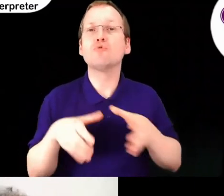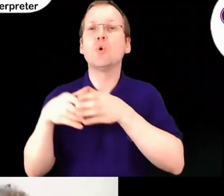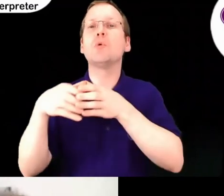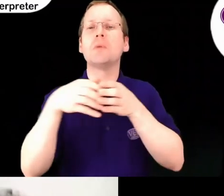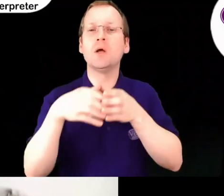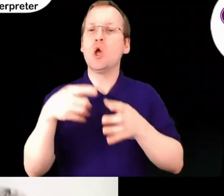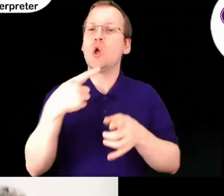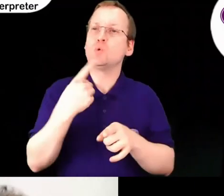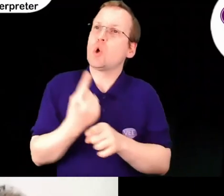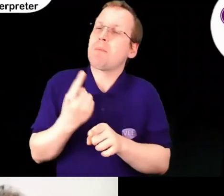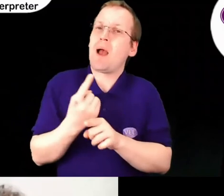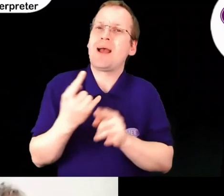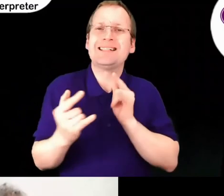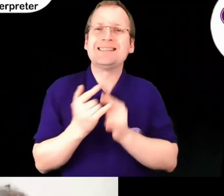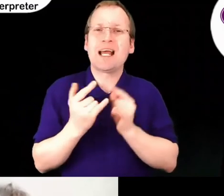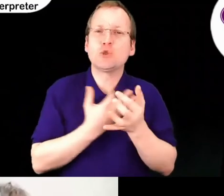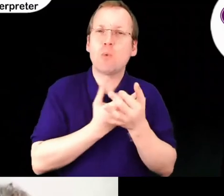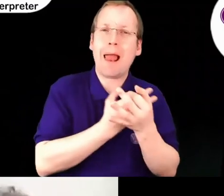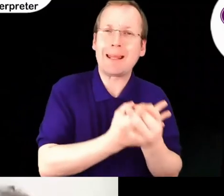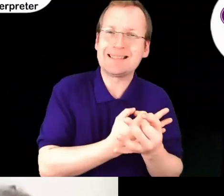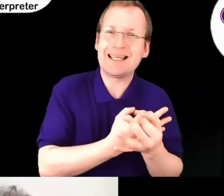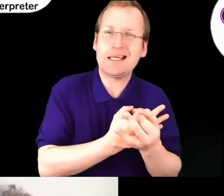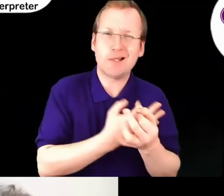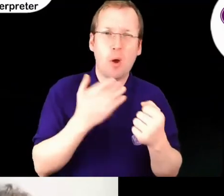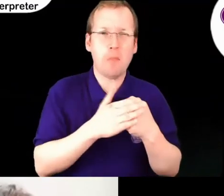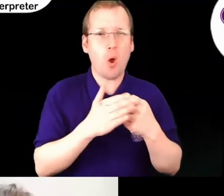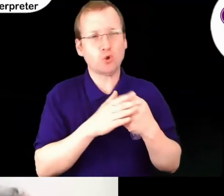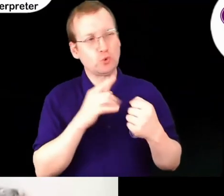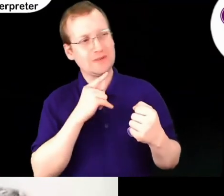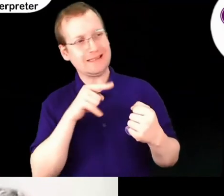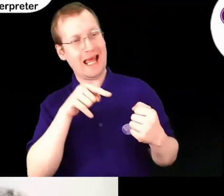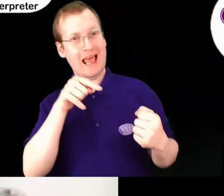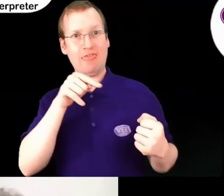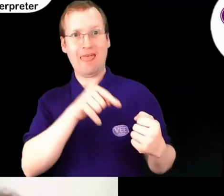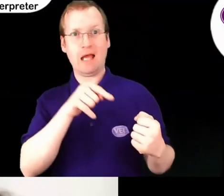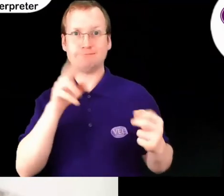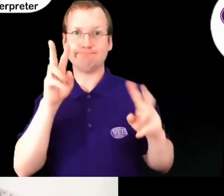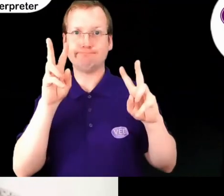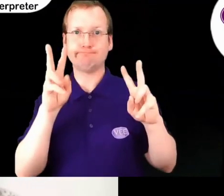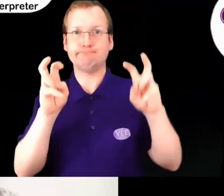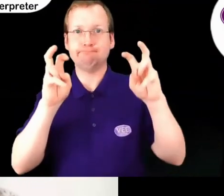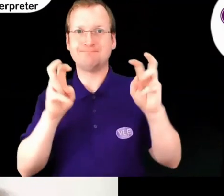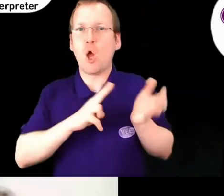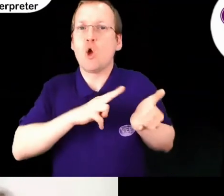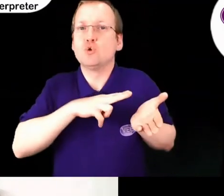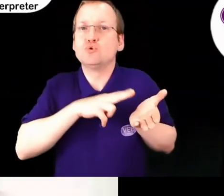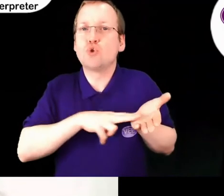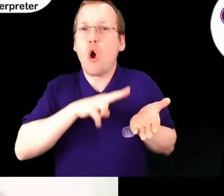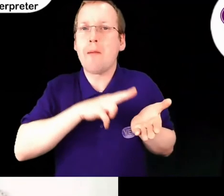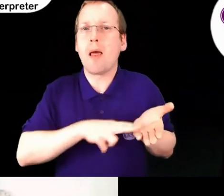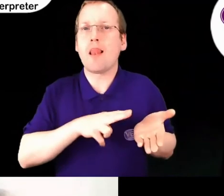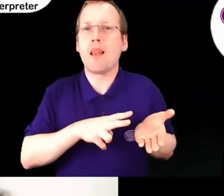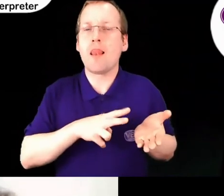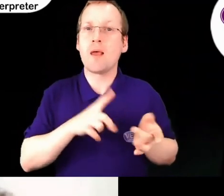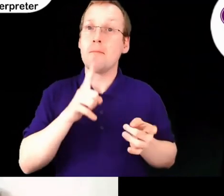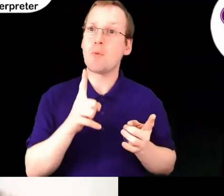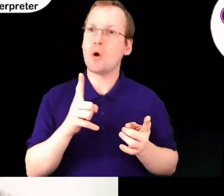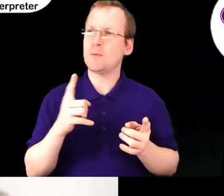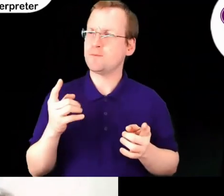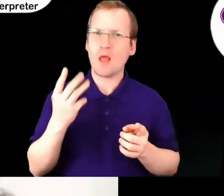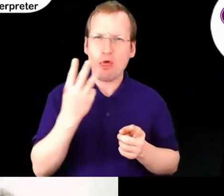whose sexuality is not what most would consider to be normal. And it was done over